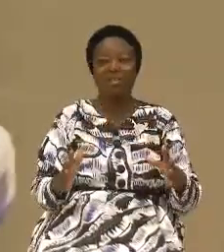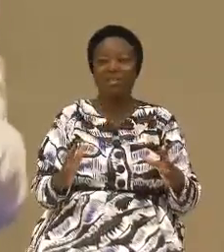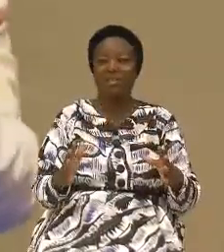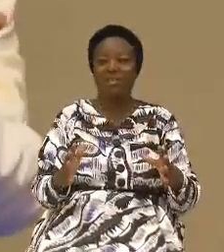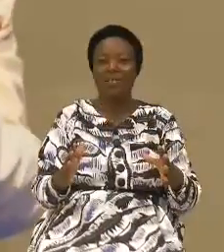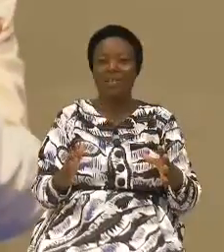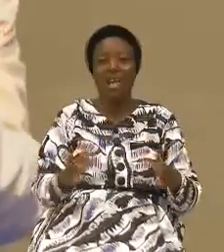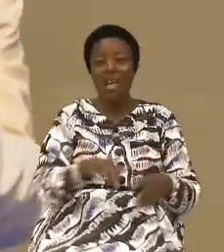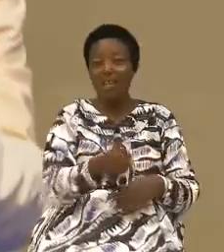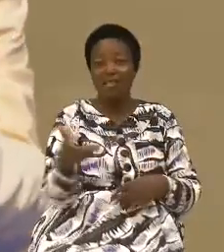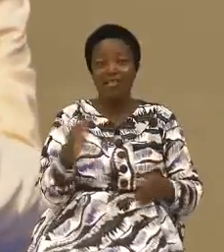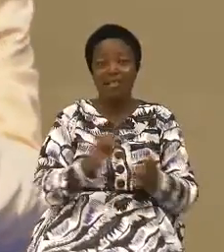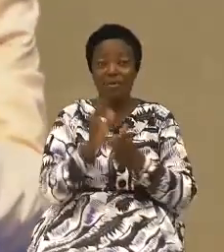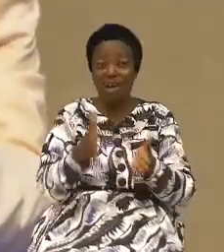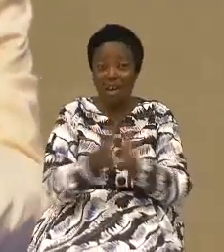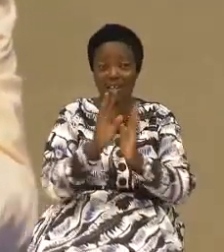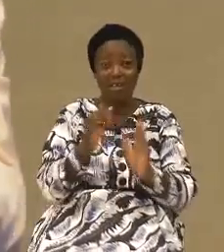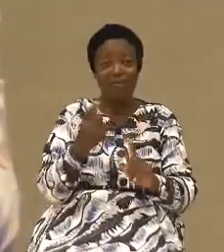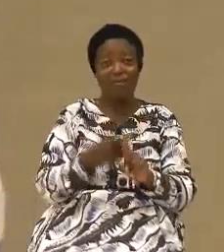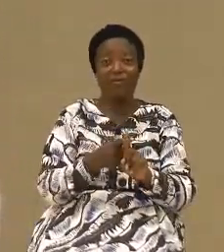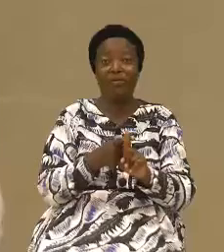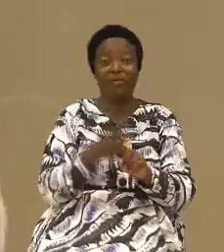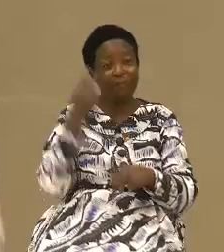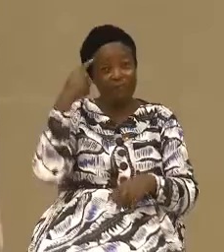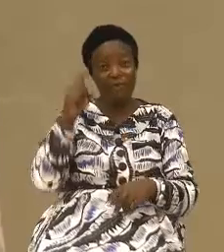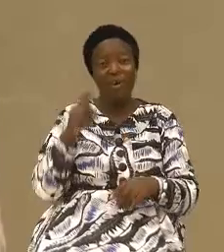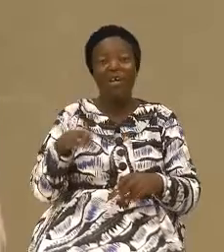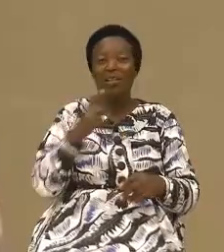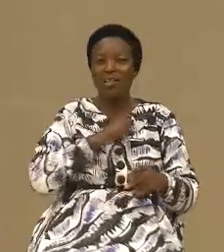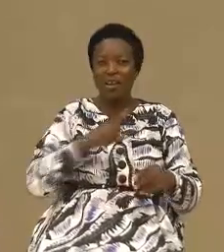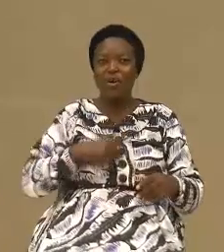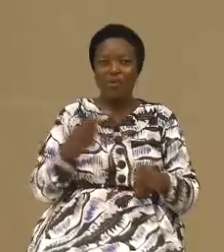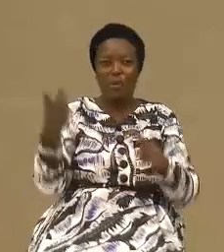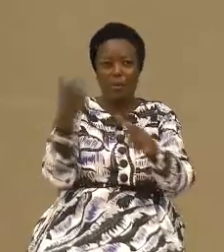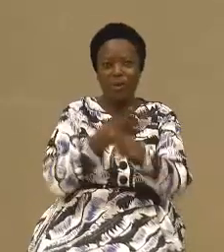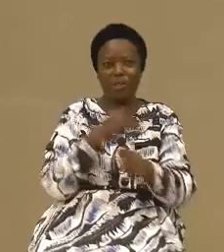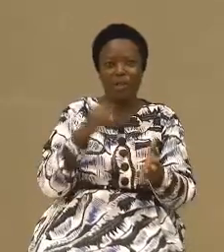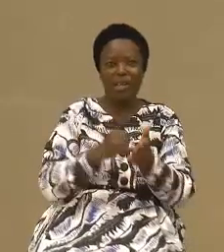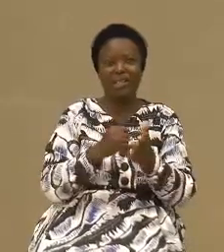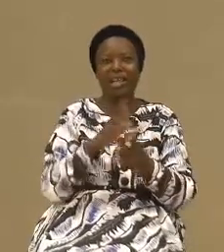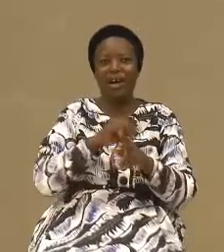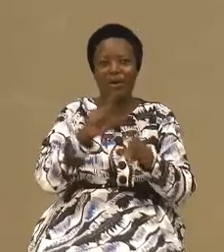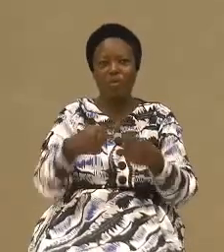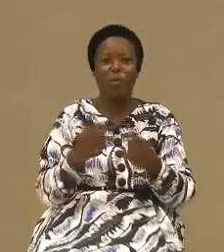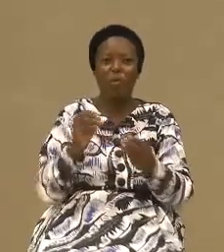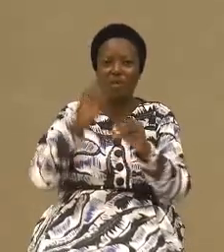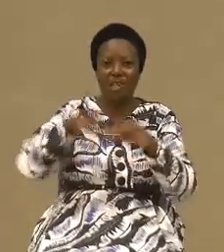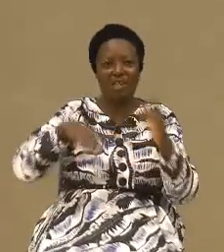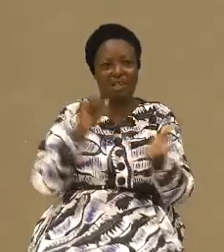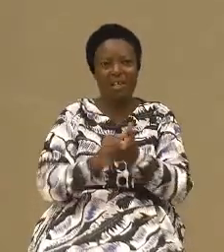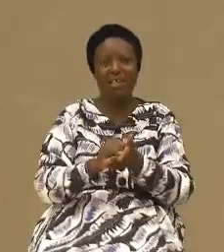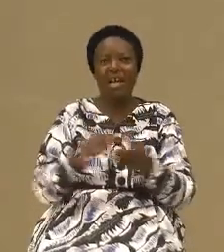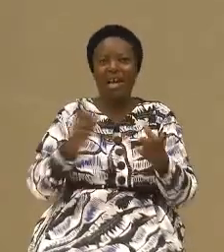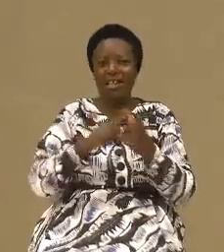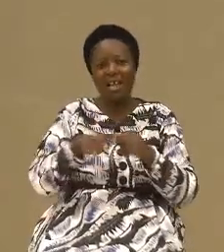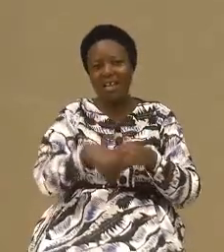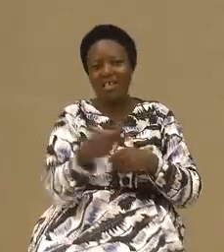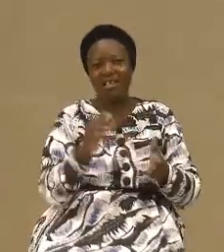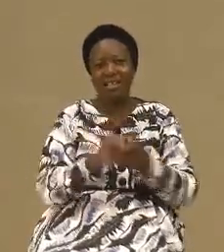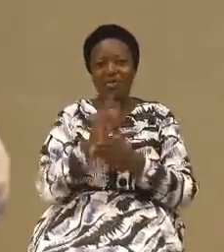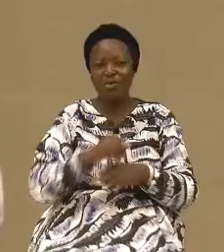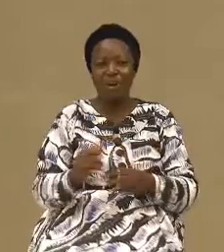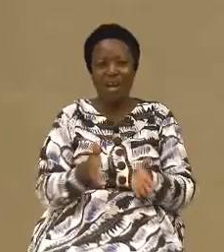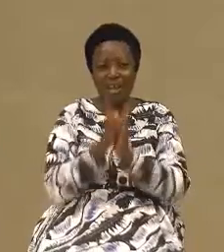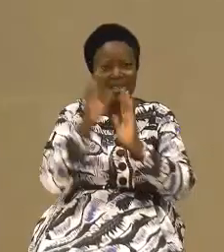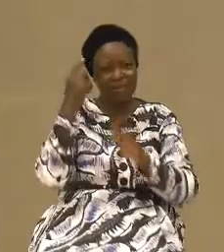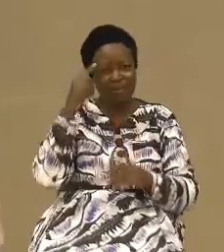Anything you are asking for, the Lord will multiply and go beyond. Any healing you are asking for, the Lord